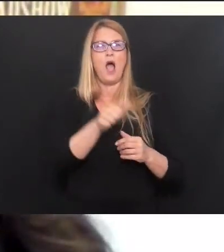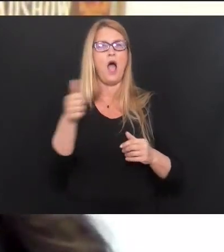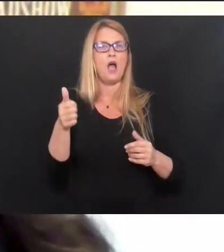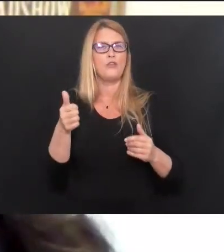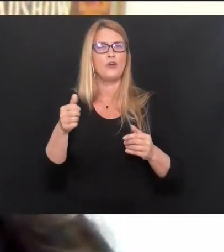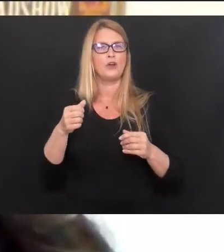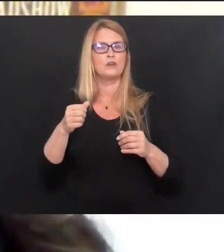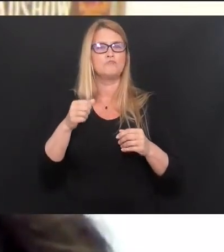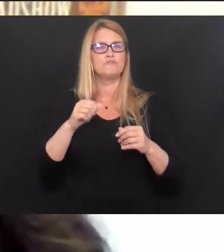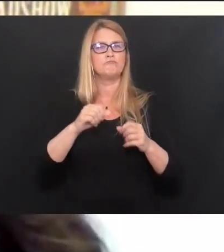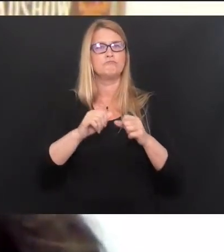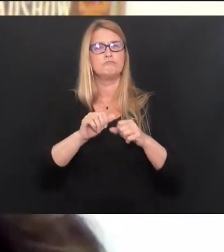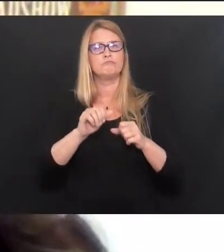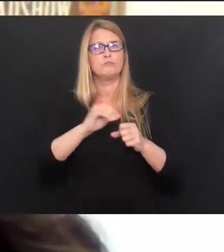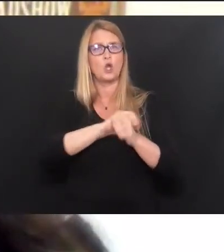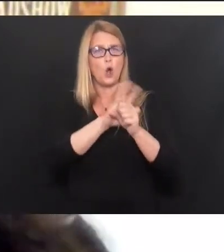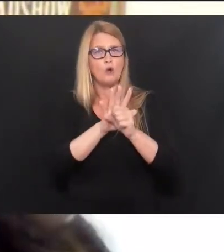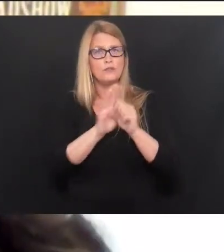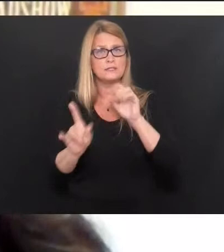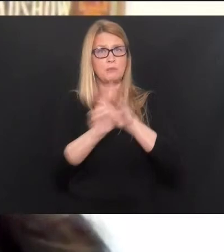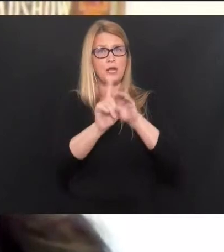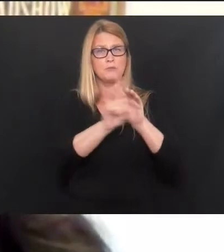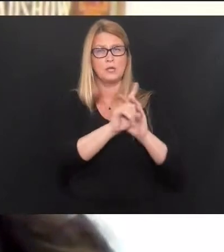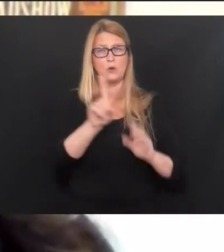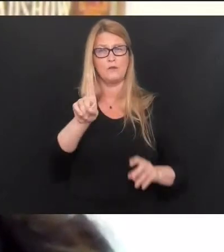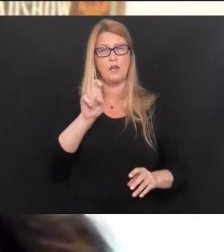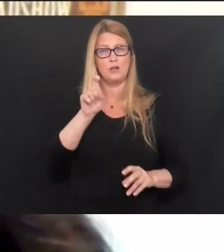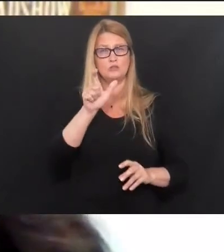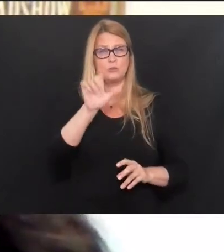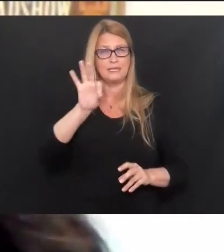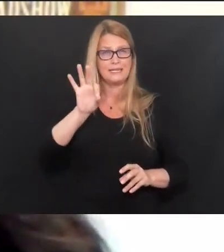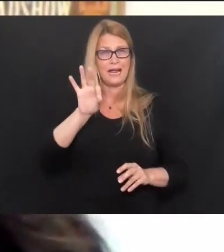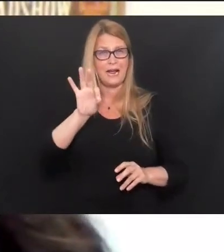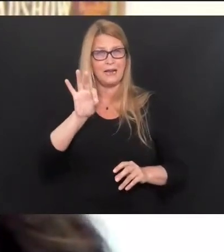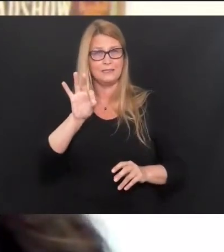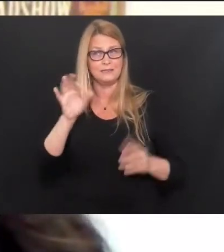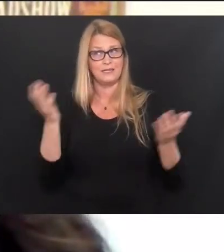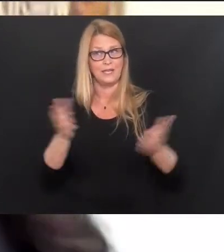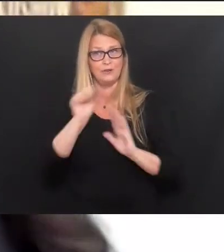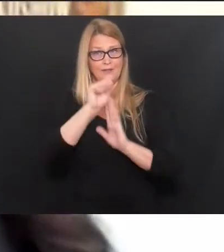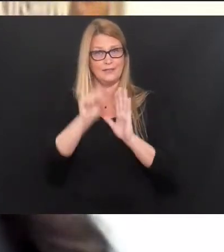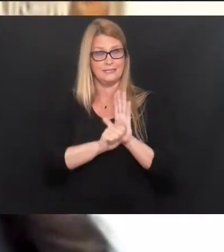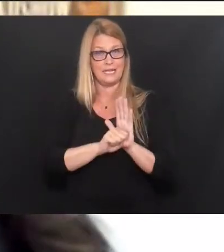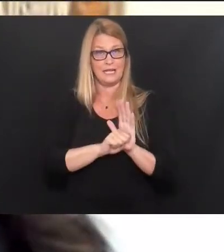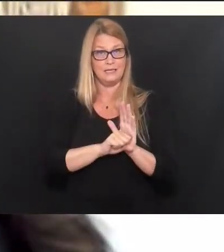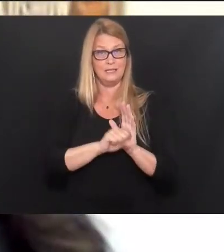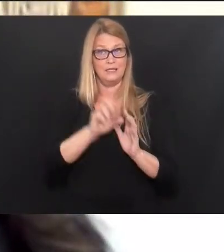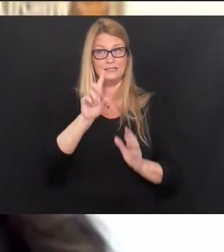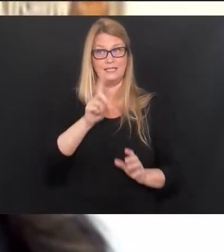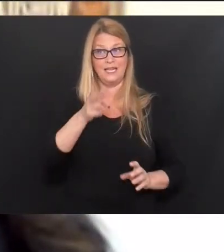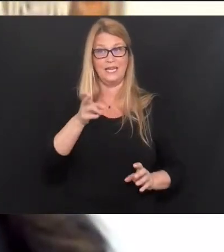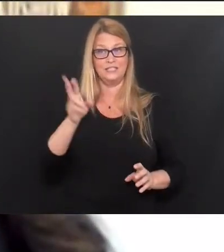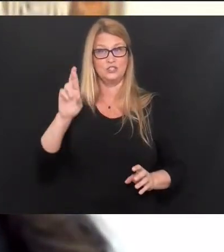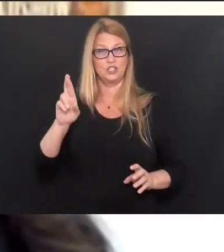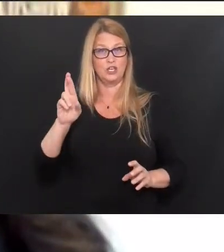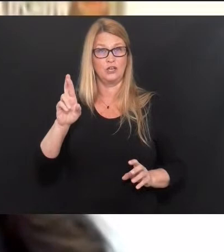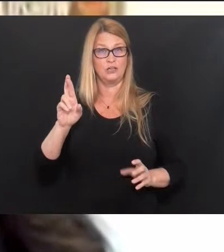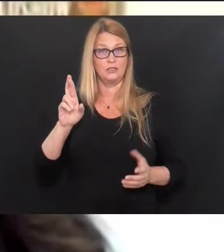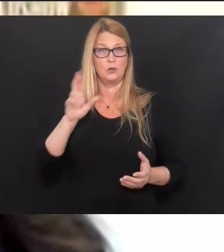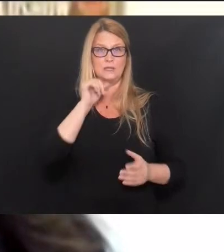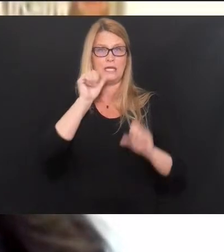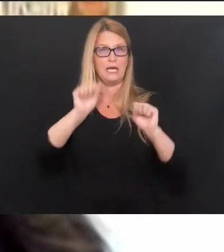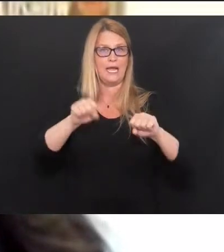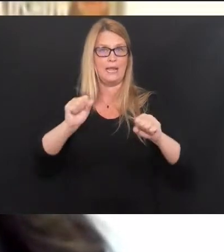from DHHR, there were 129 breakthrough cases in the state, but DHHR wasn't able to